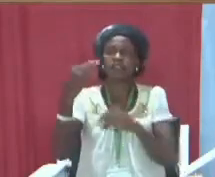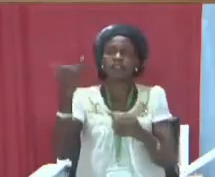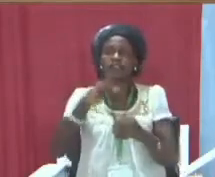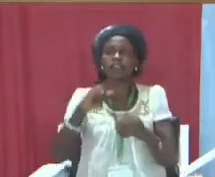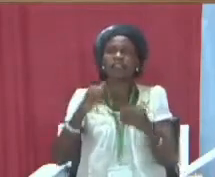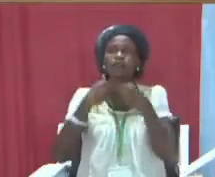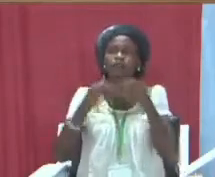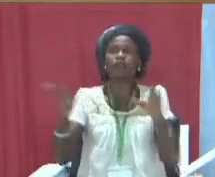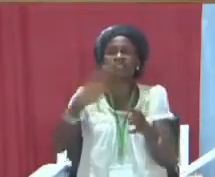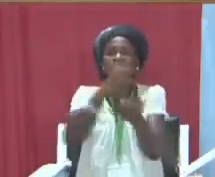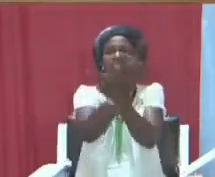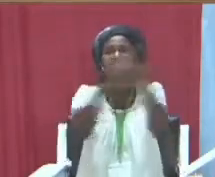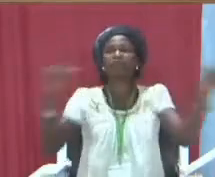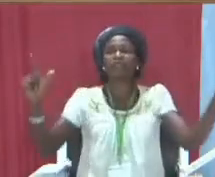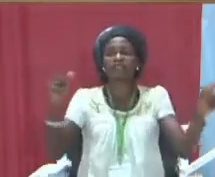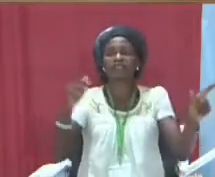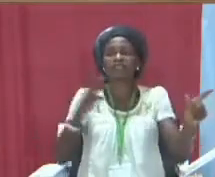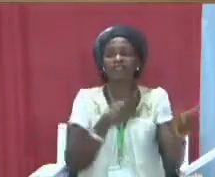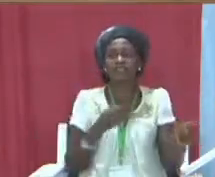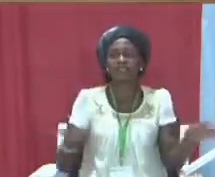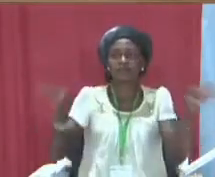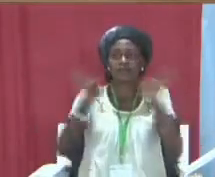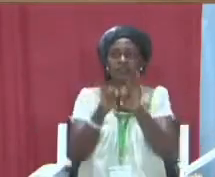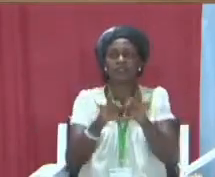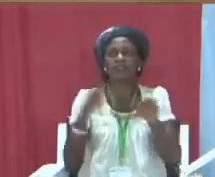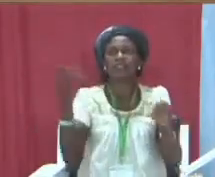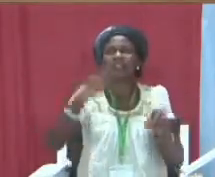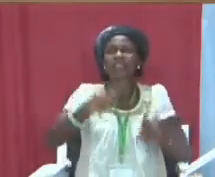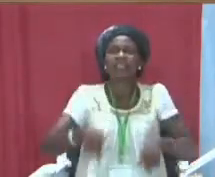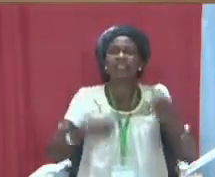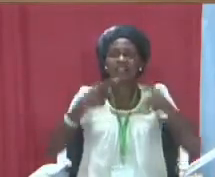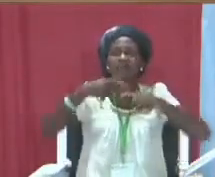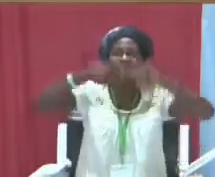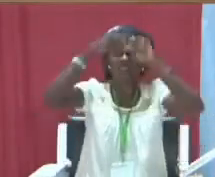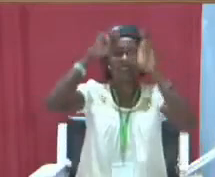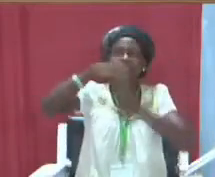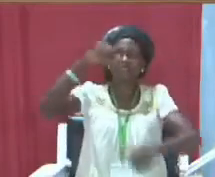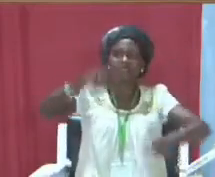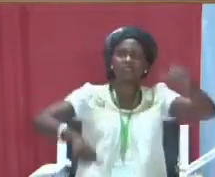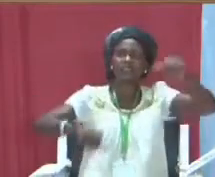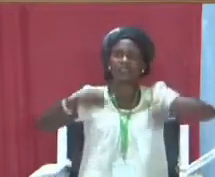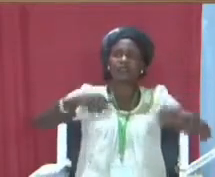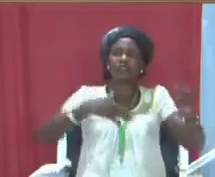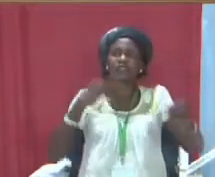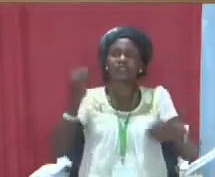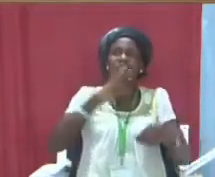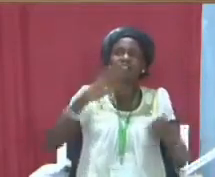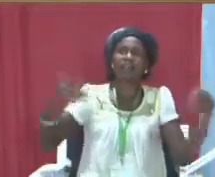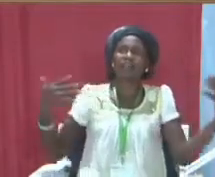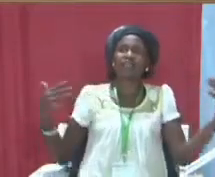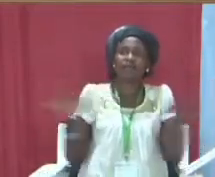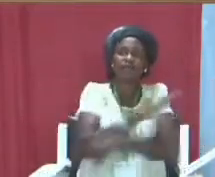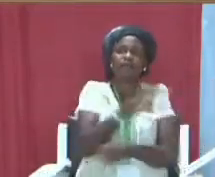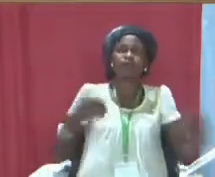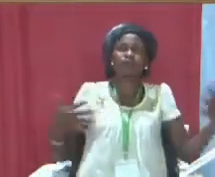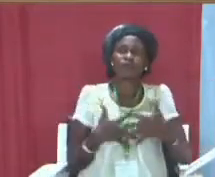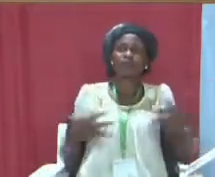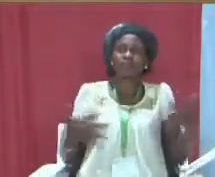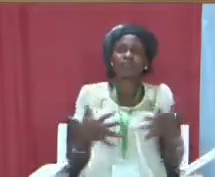their liberty and dignity. Their lives hang in doubt, and they are overwhelmed with fear and